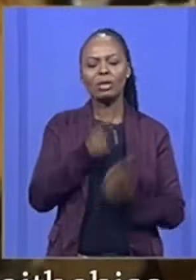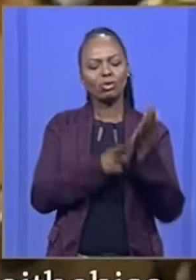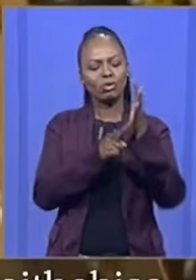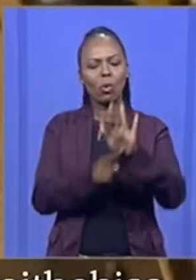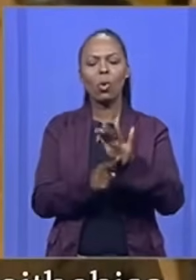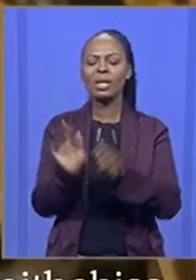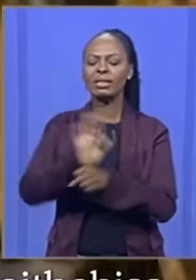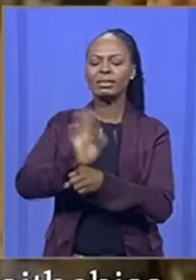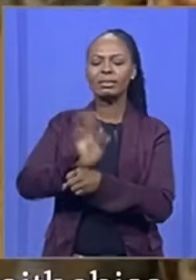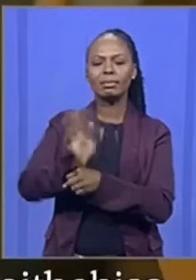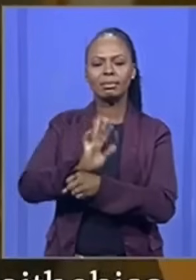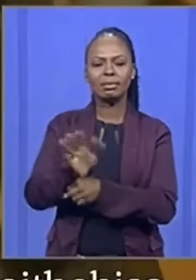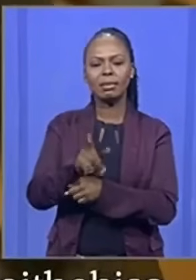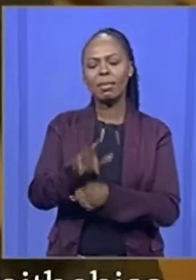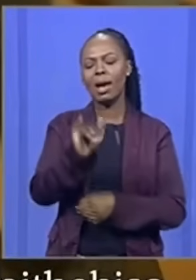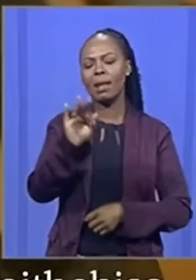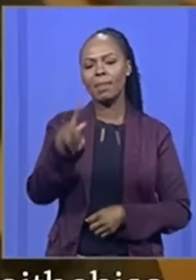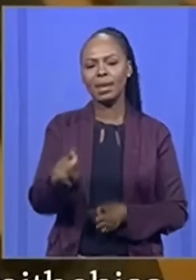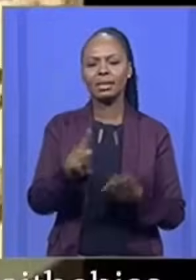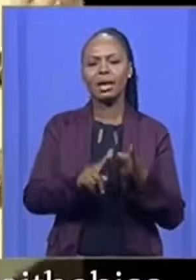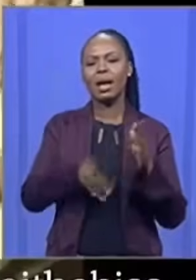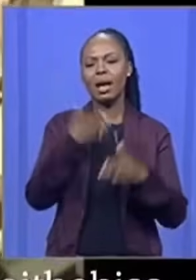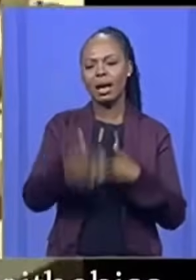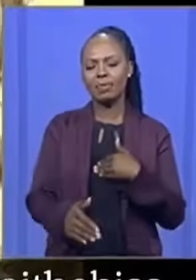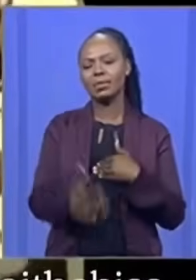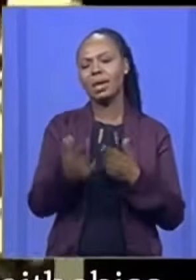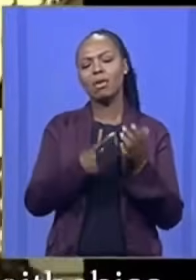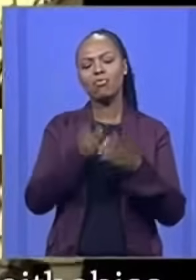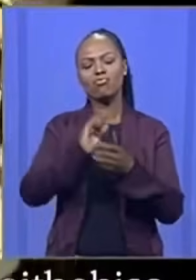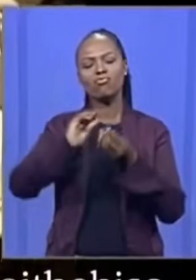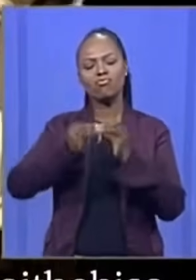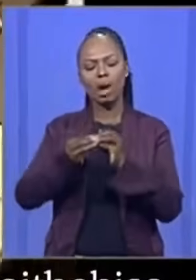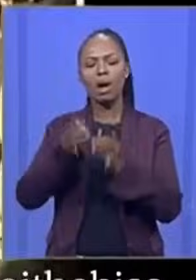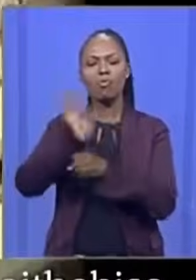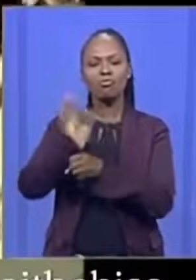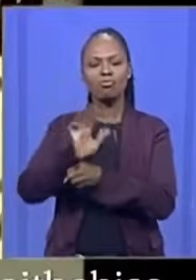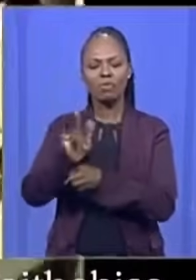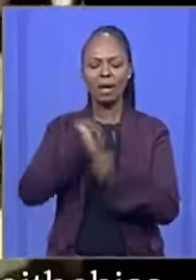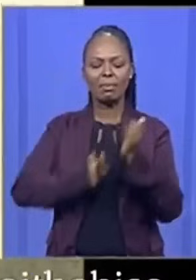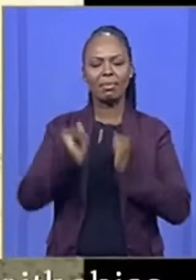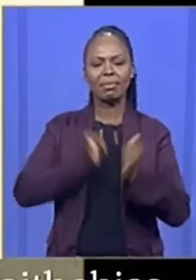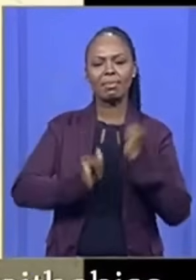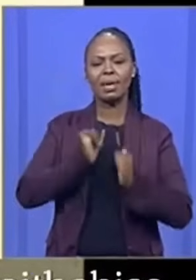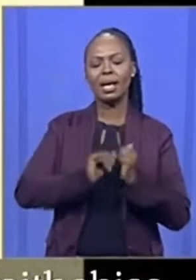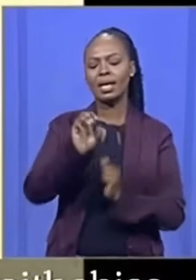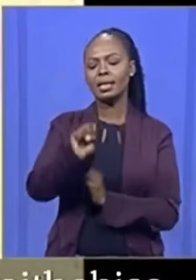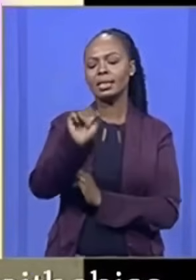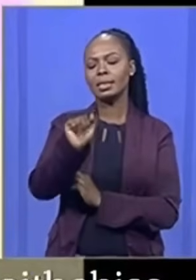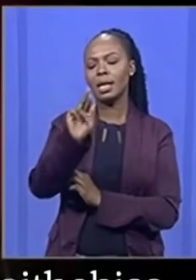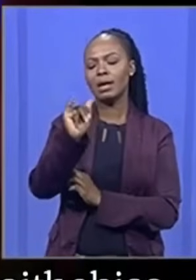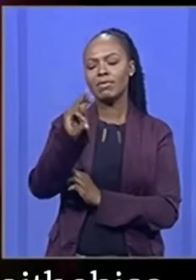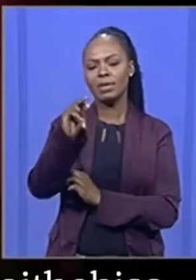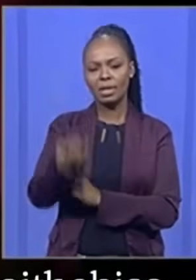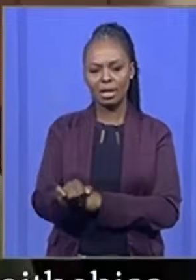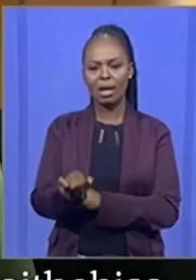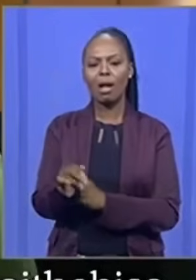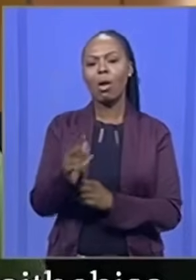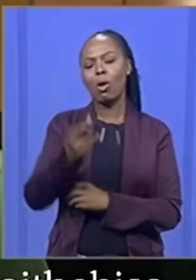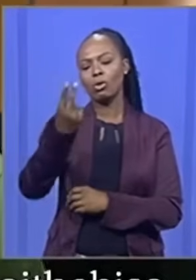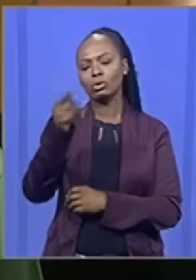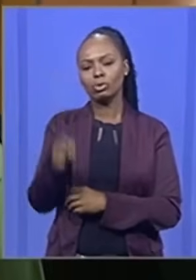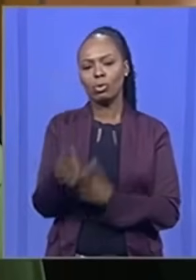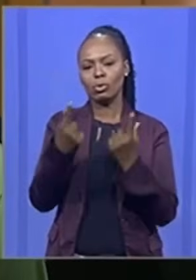Albert, and then obviously Sarafina. Ngema o abetswe dikgau tse ngatanyana tse kenyeletsang ya Tony le Grammy. We want